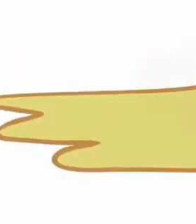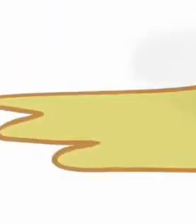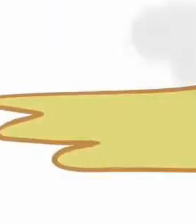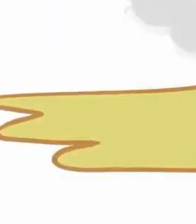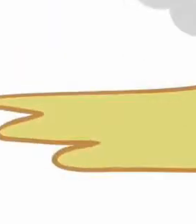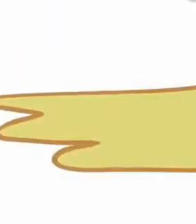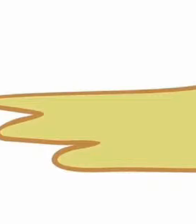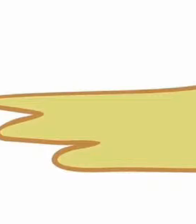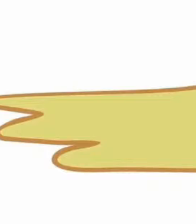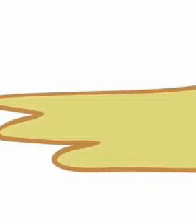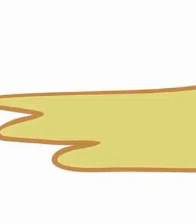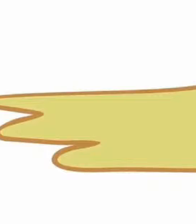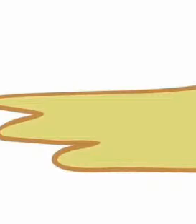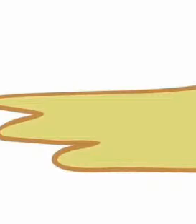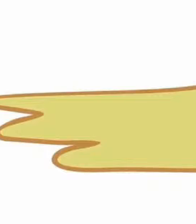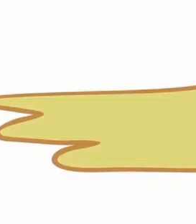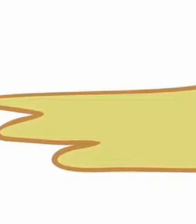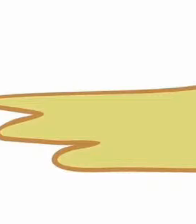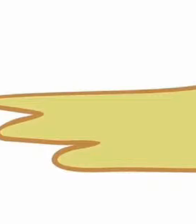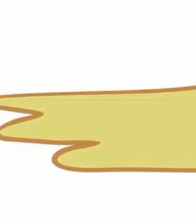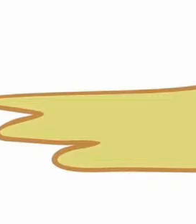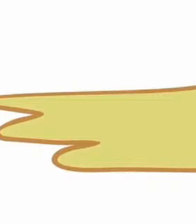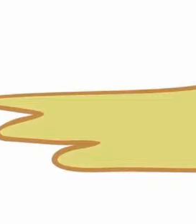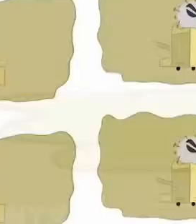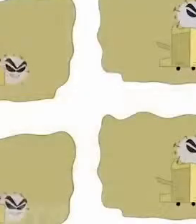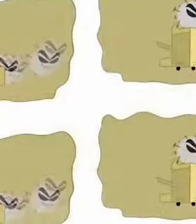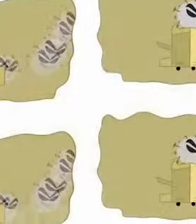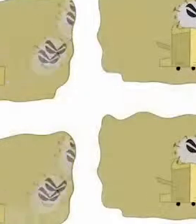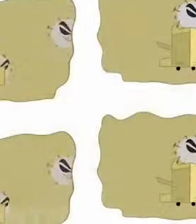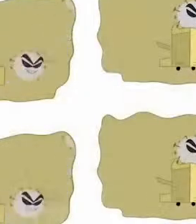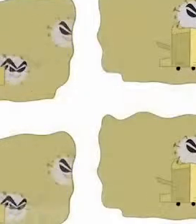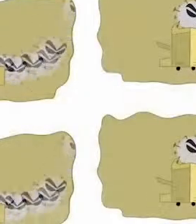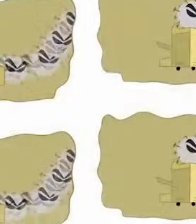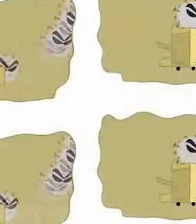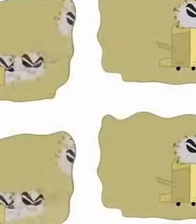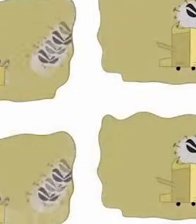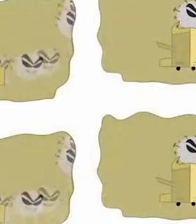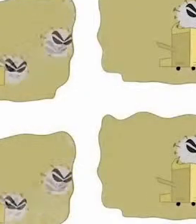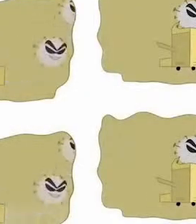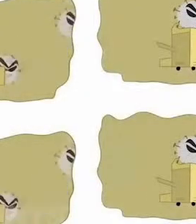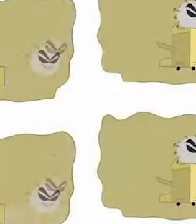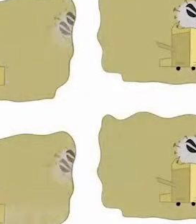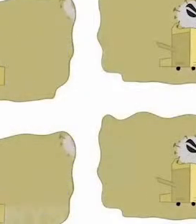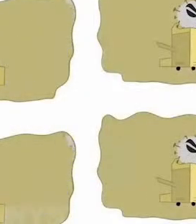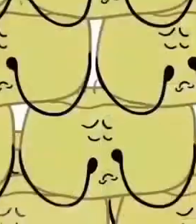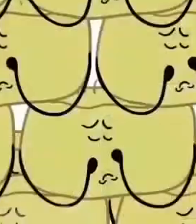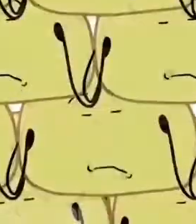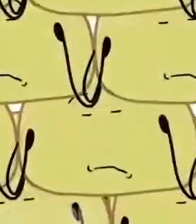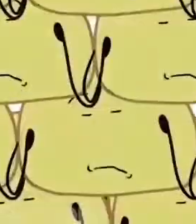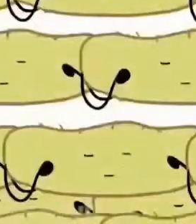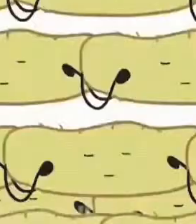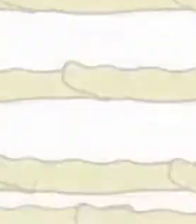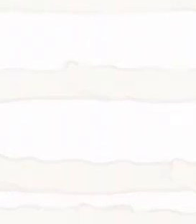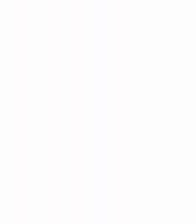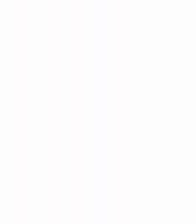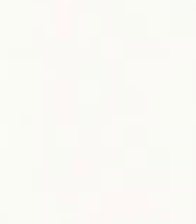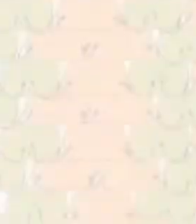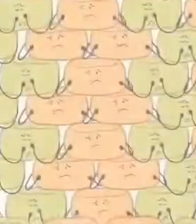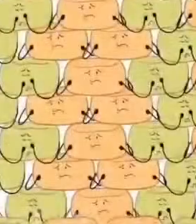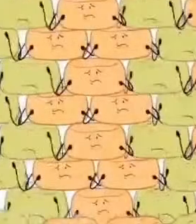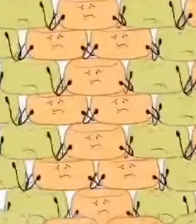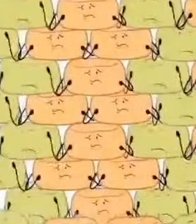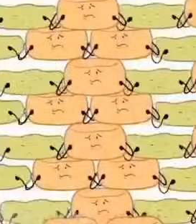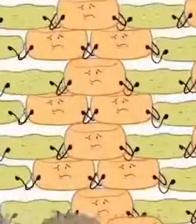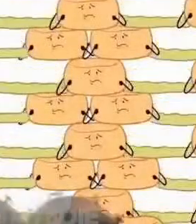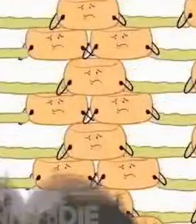released into the body to repeat this savage process on other healthy cells. This happens over and over, leaving a whole lot of dead cells